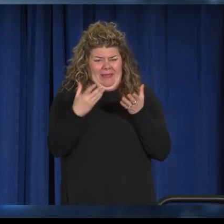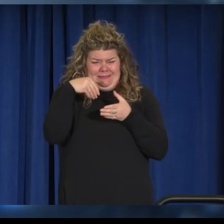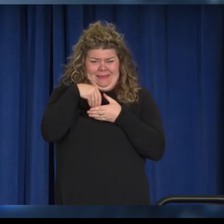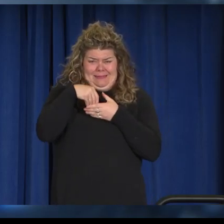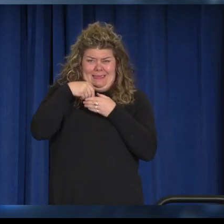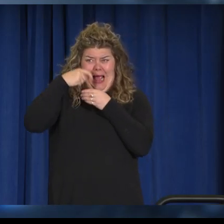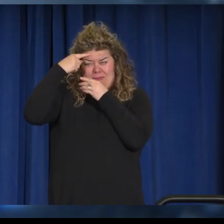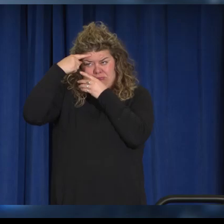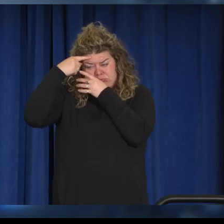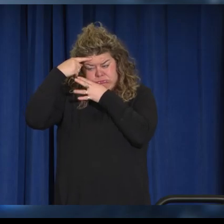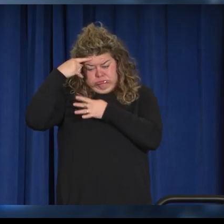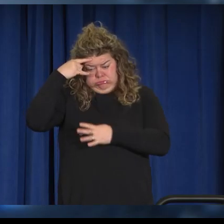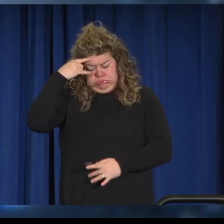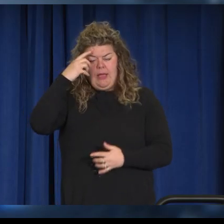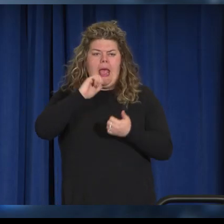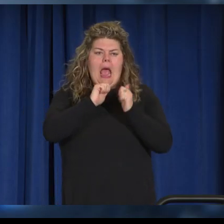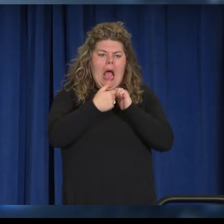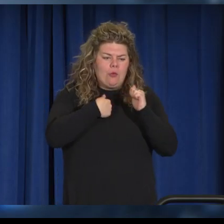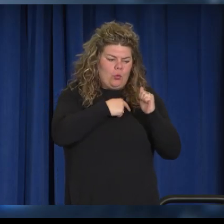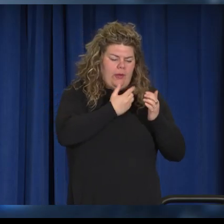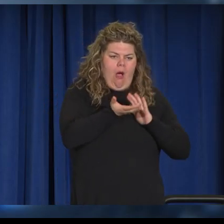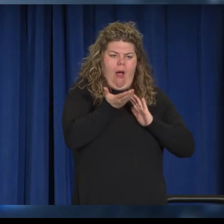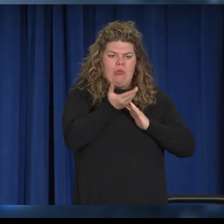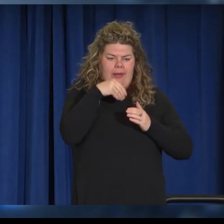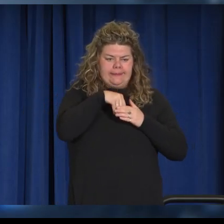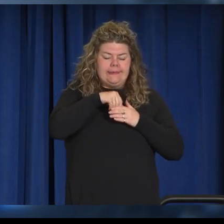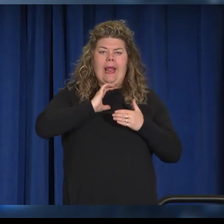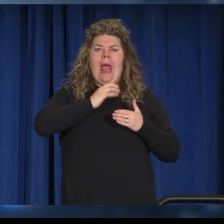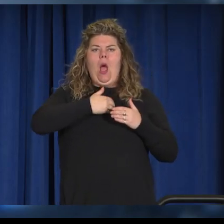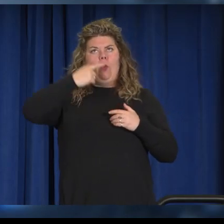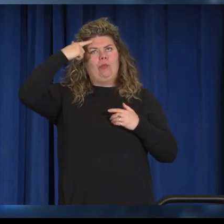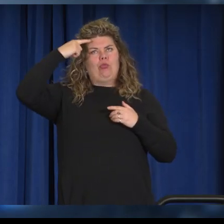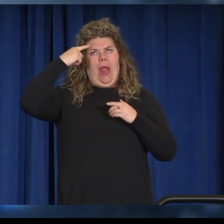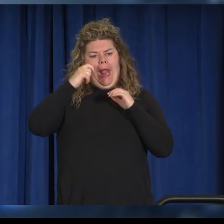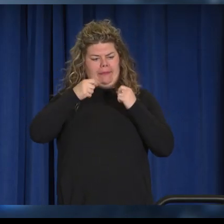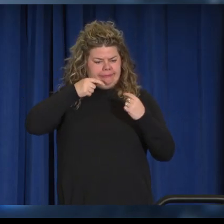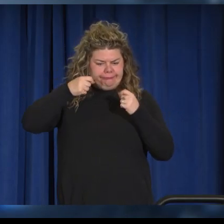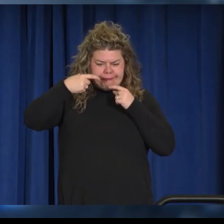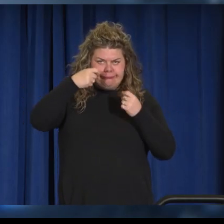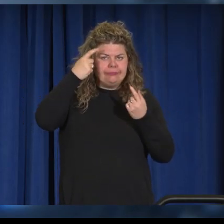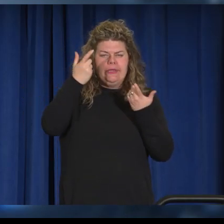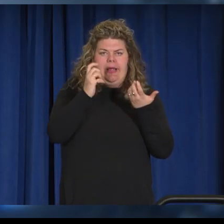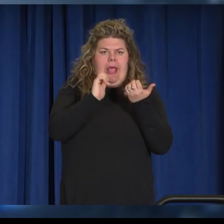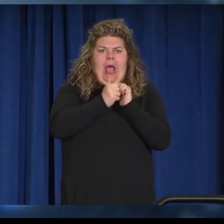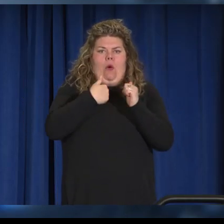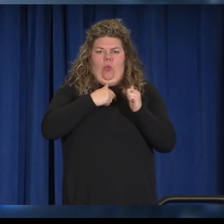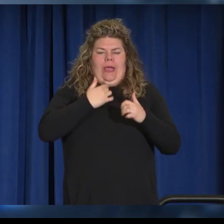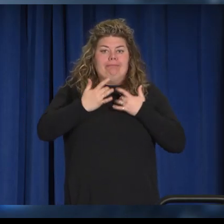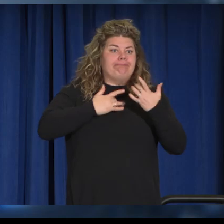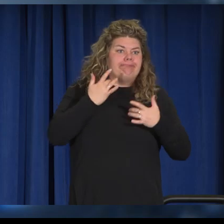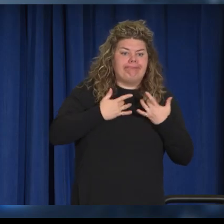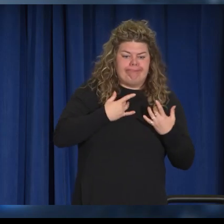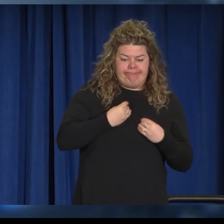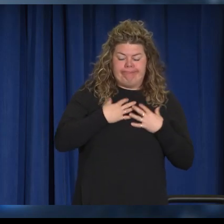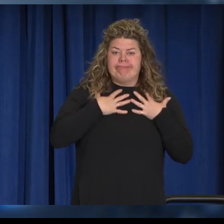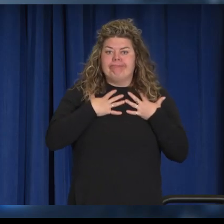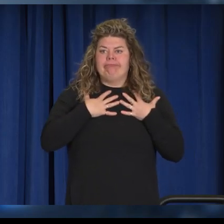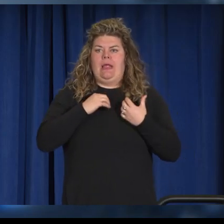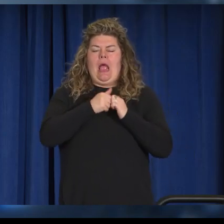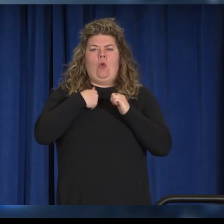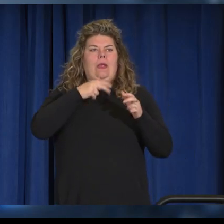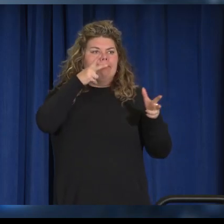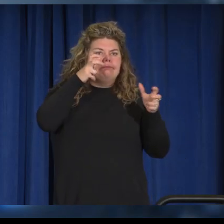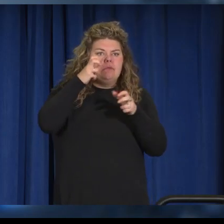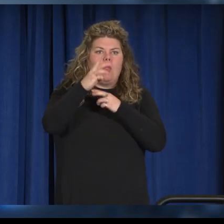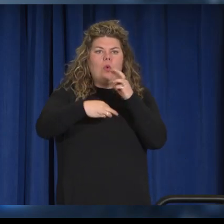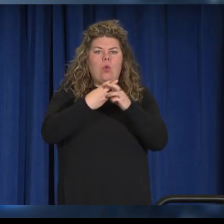do we operate as people? What are the neurological components of what makes us tick and how we perceive the world around us, but